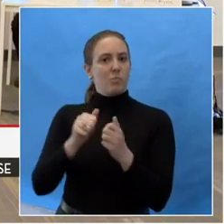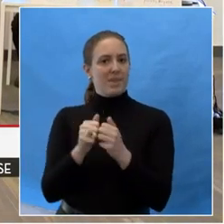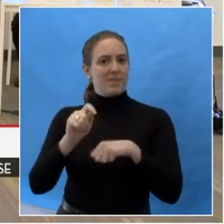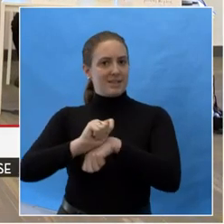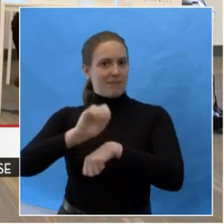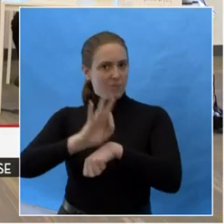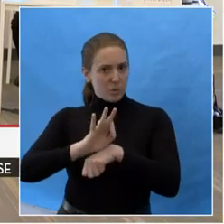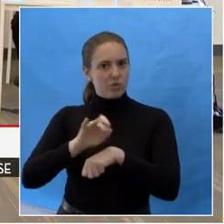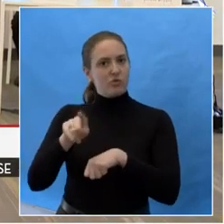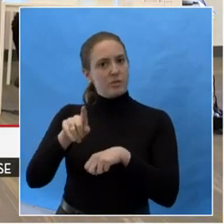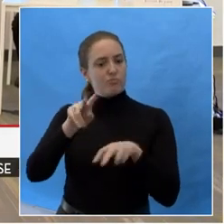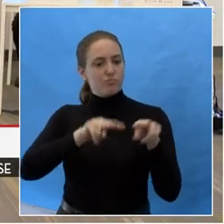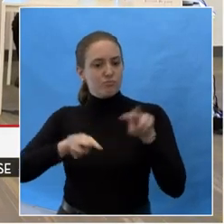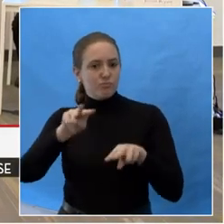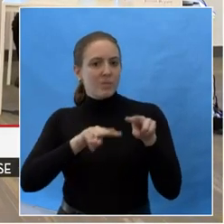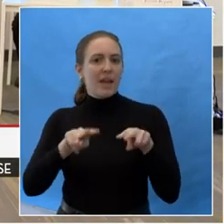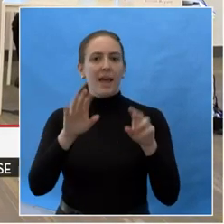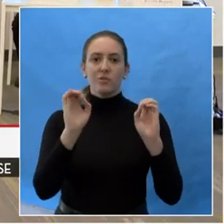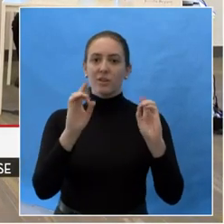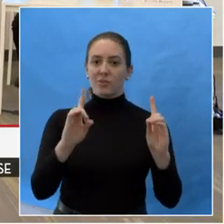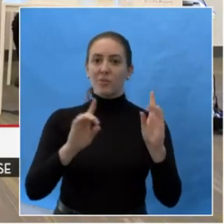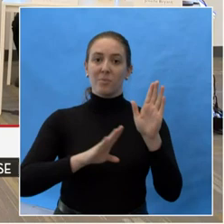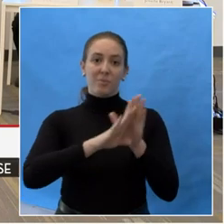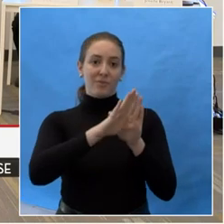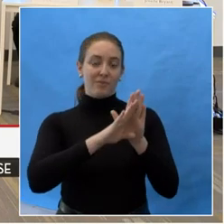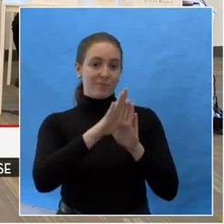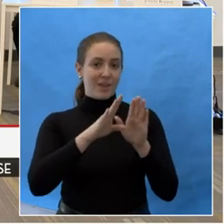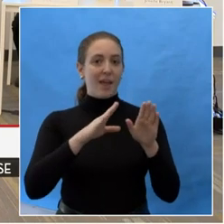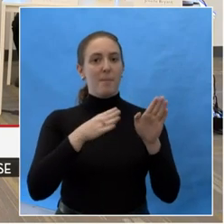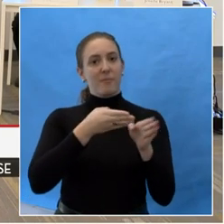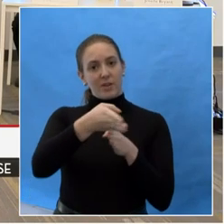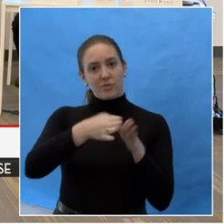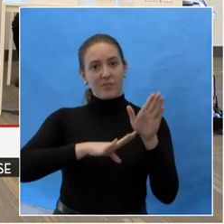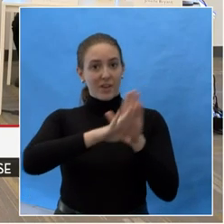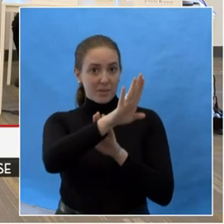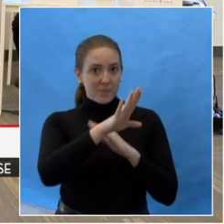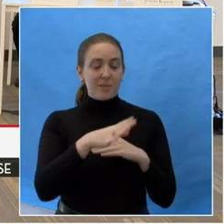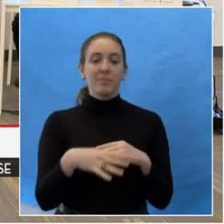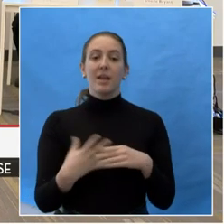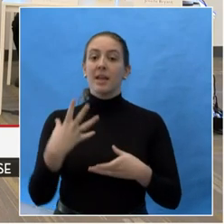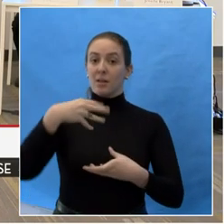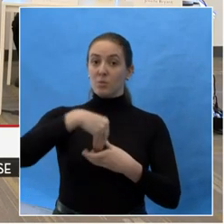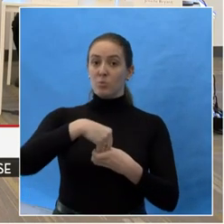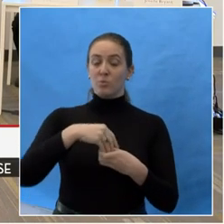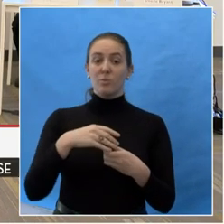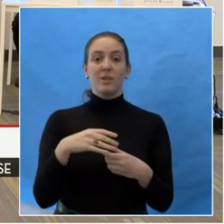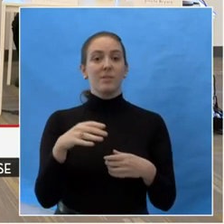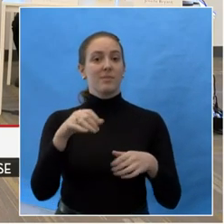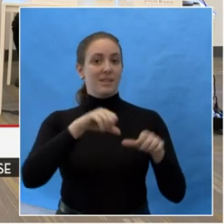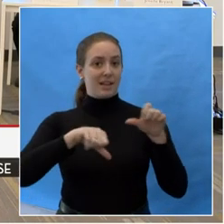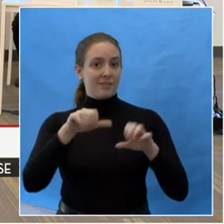oversees educational professional development, including our Science of Reading trainings at OSSE.